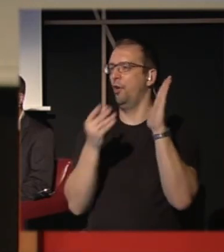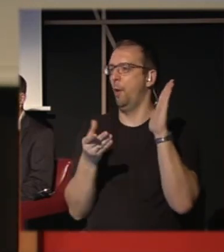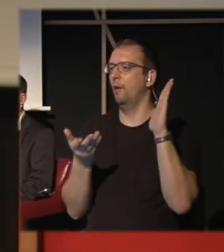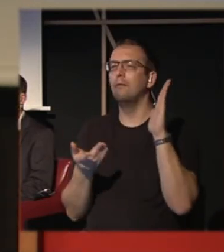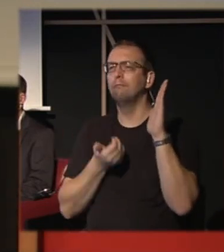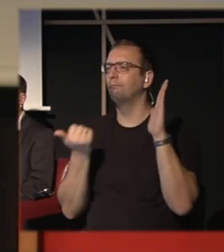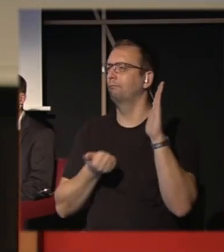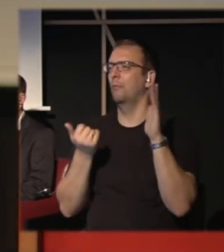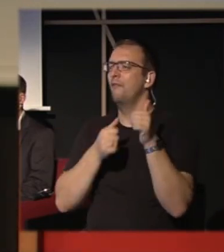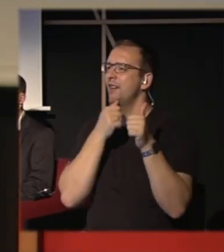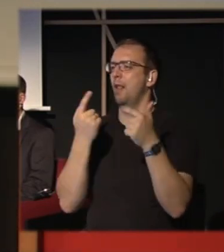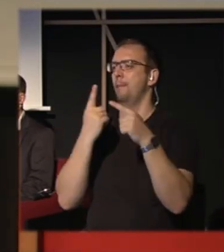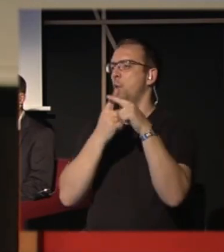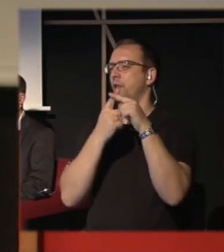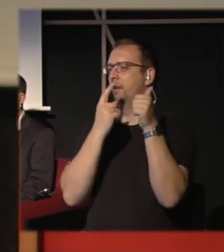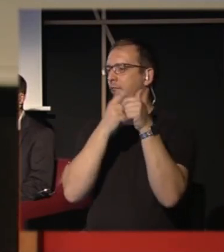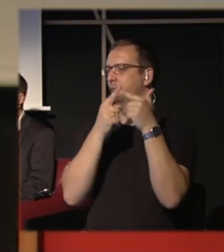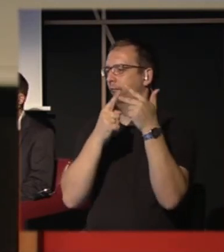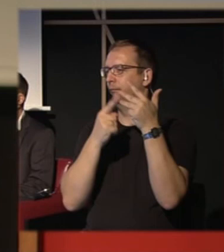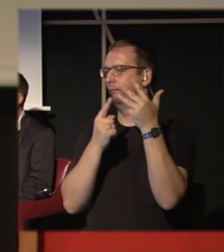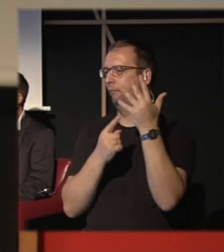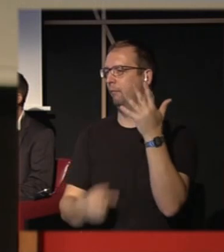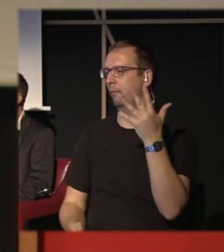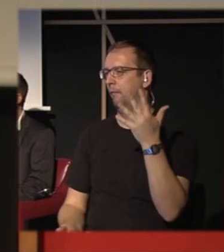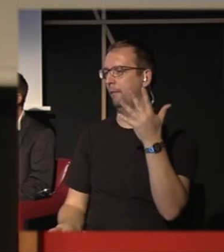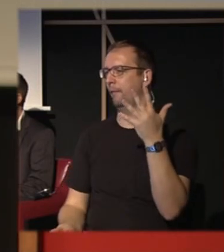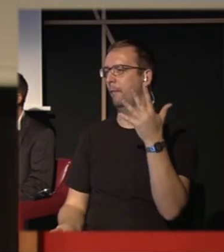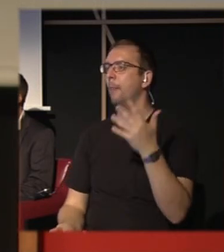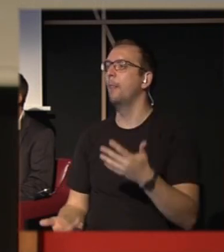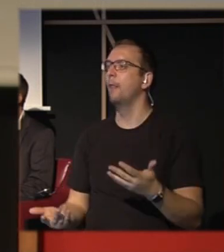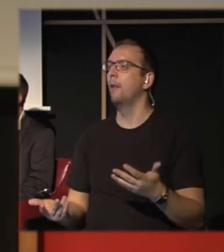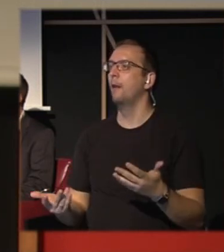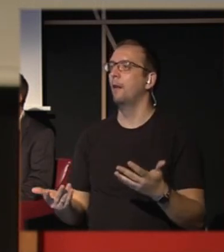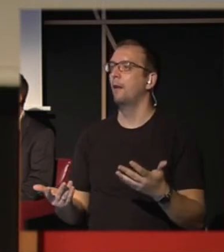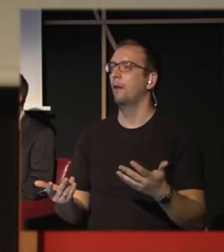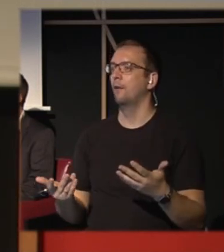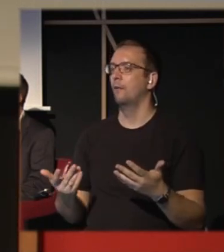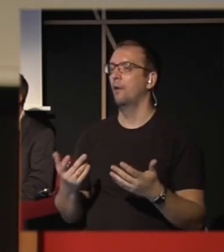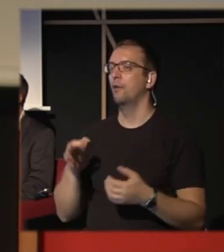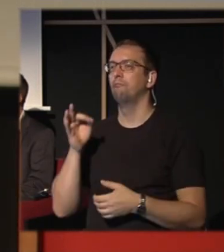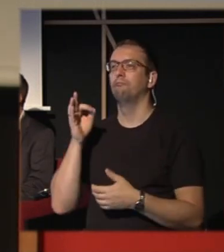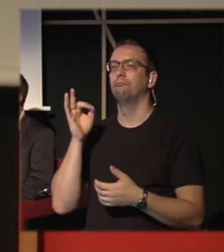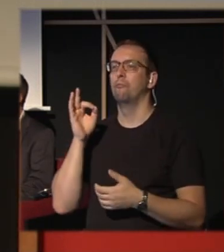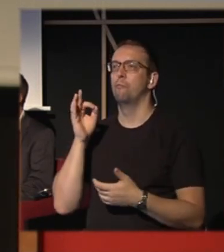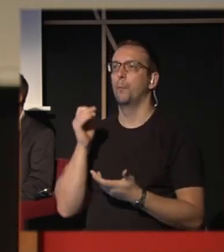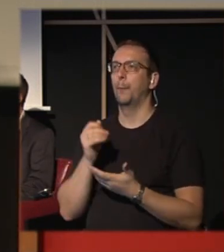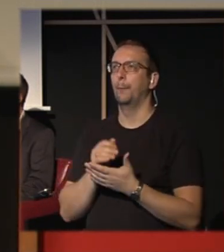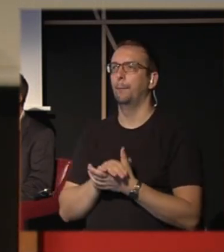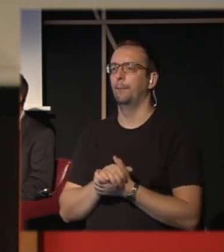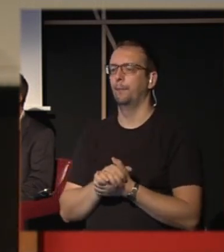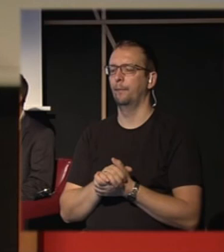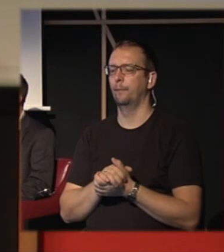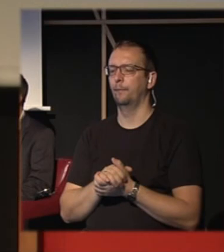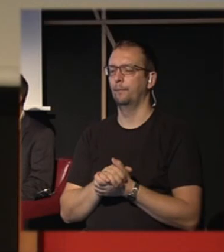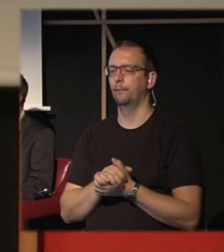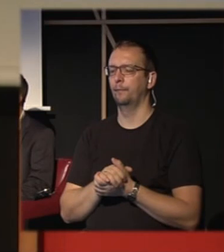from CAFE's side to the Council of Europe's Integrated Approach Standing Committee for DAO and the key role they can